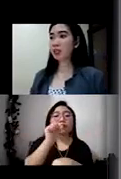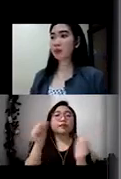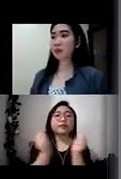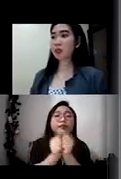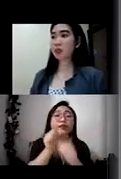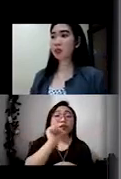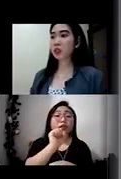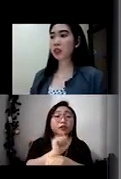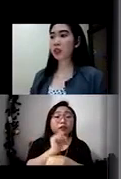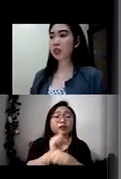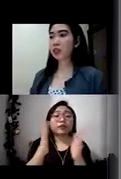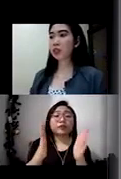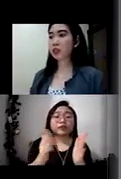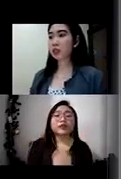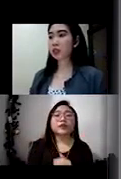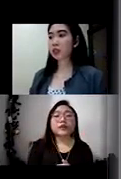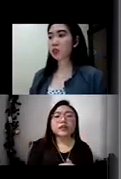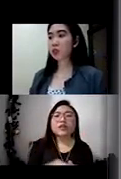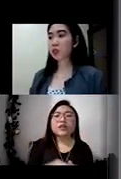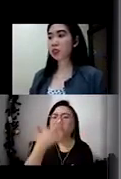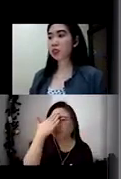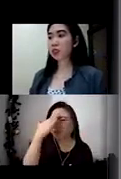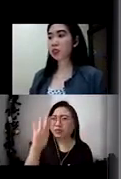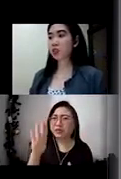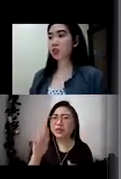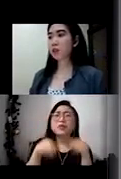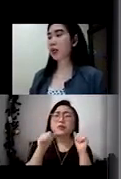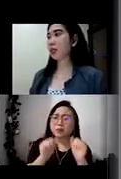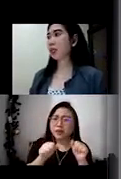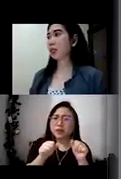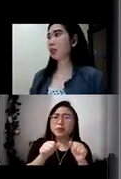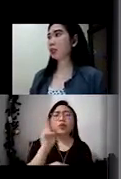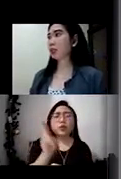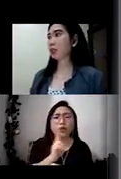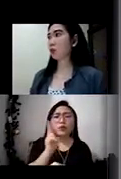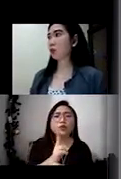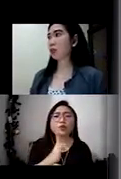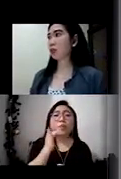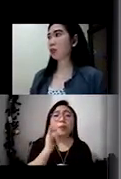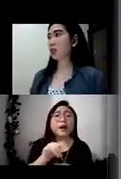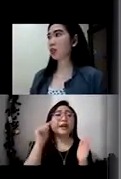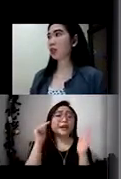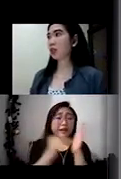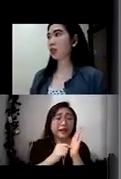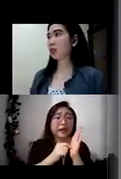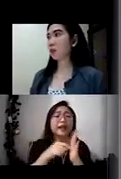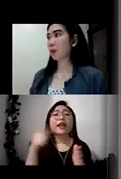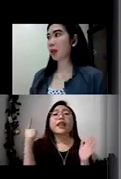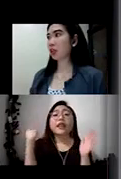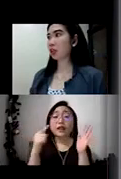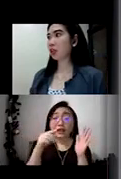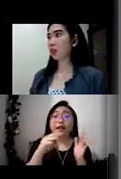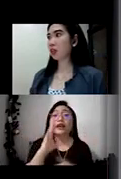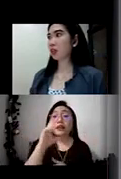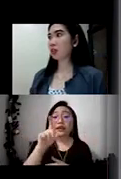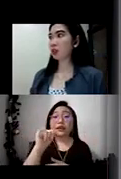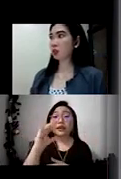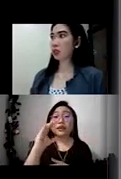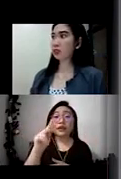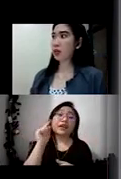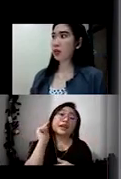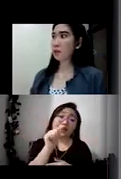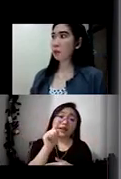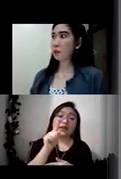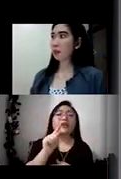not yet familiar, you can use this feature by clicking this one, this editing icon. So